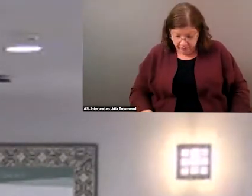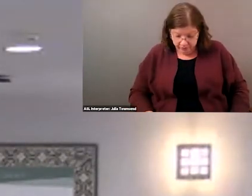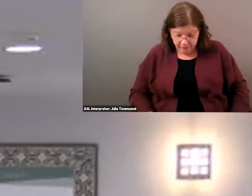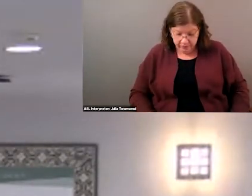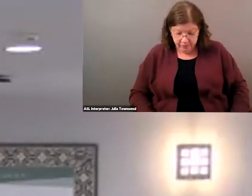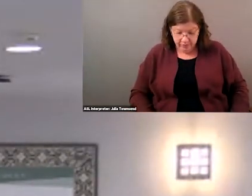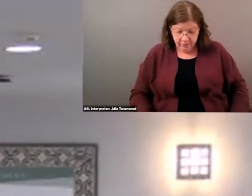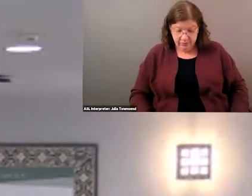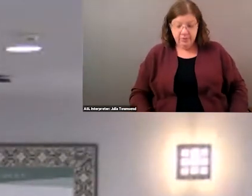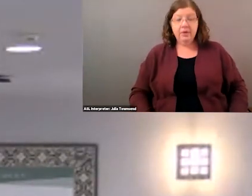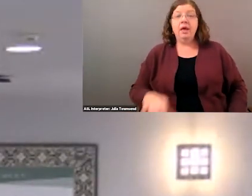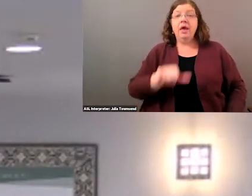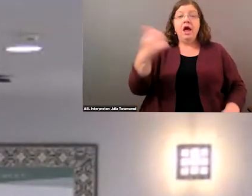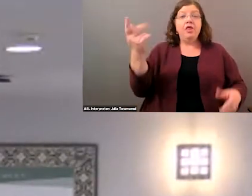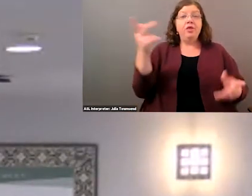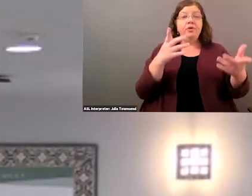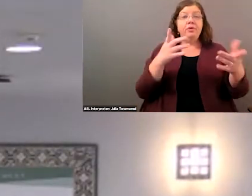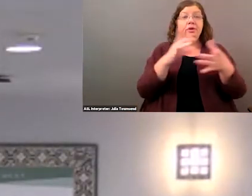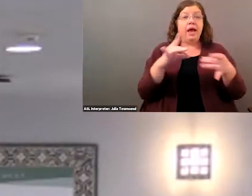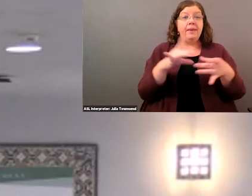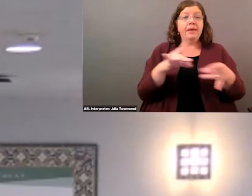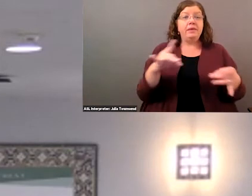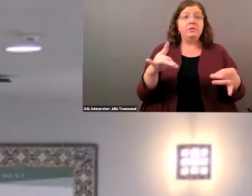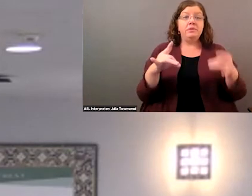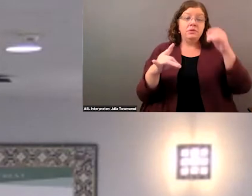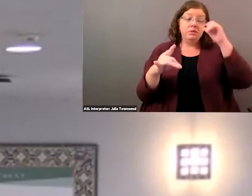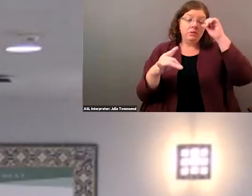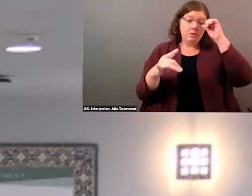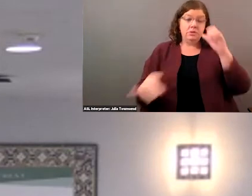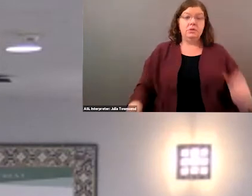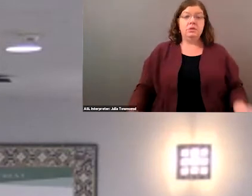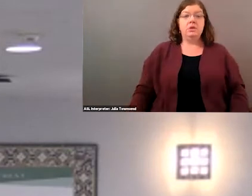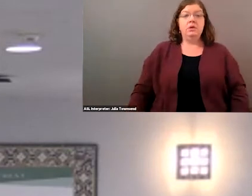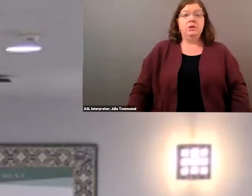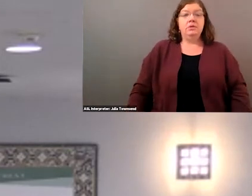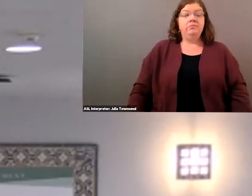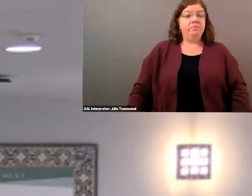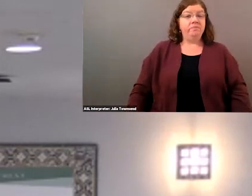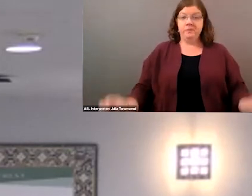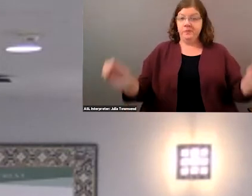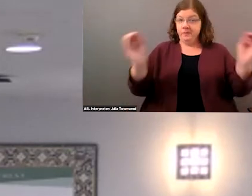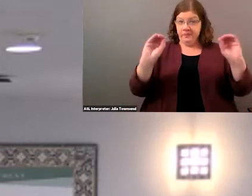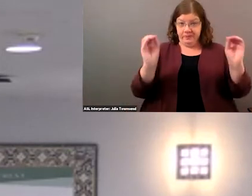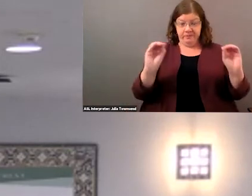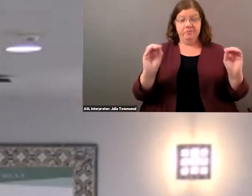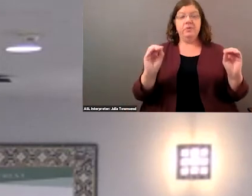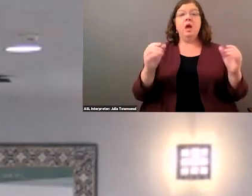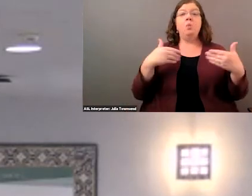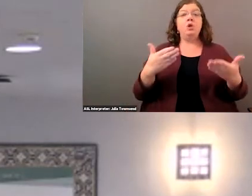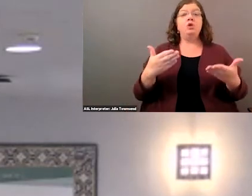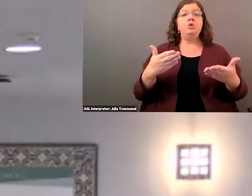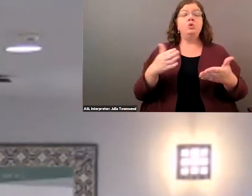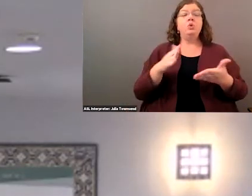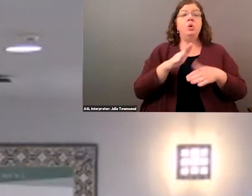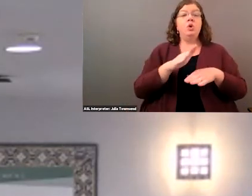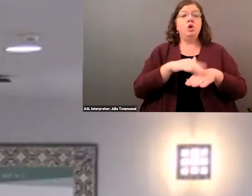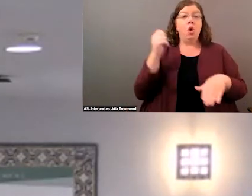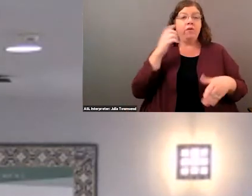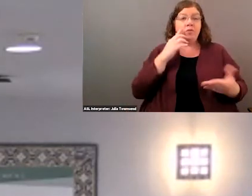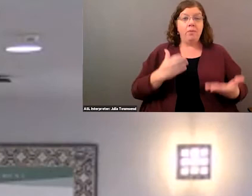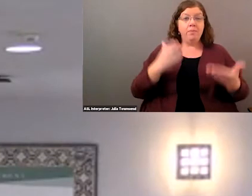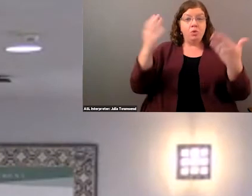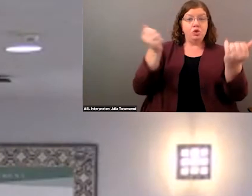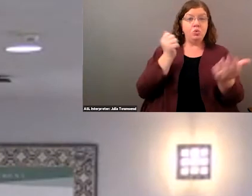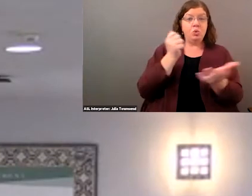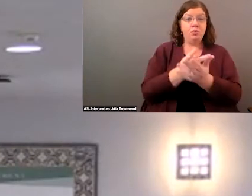Hearing none, then I'd like to call for a motion to approve the 3 additional certificated management staff positions,